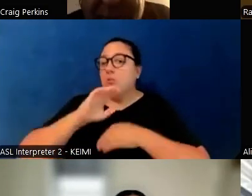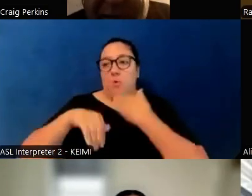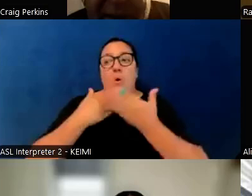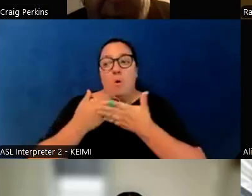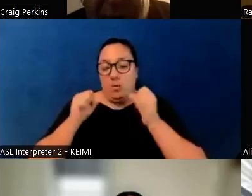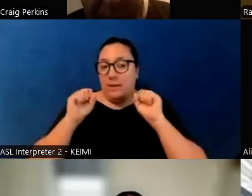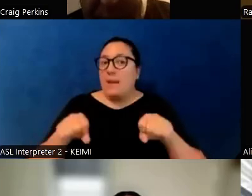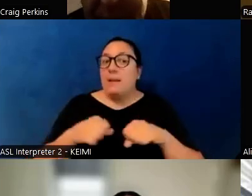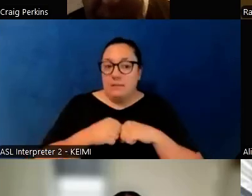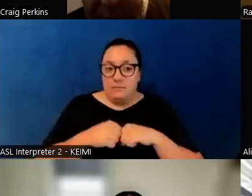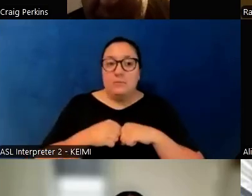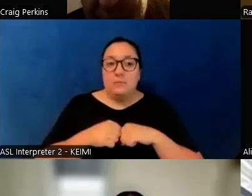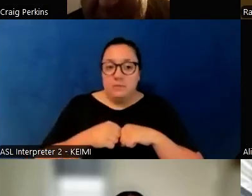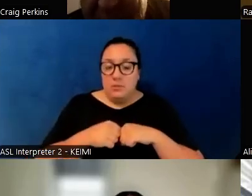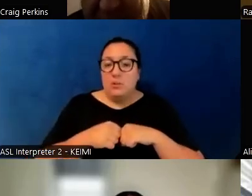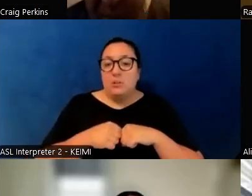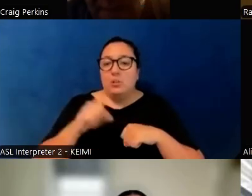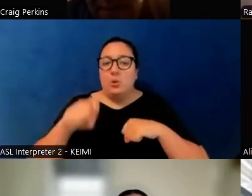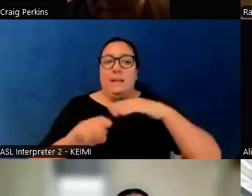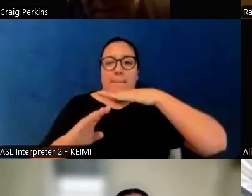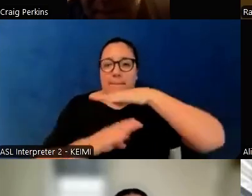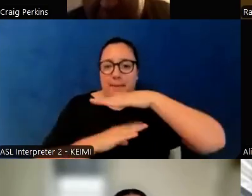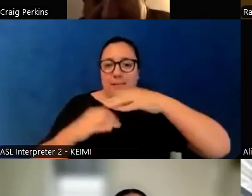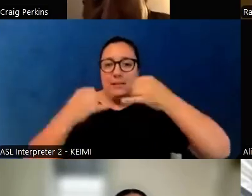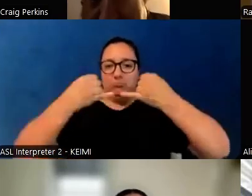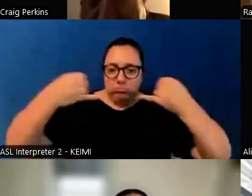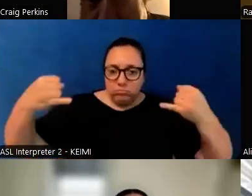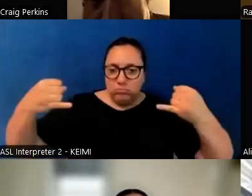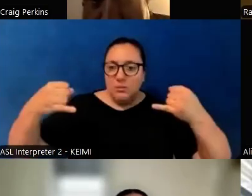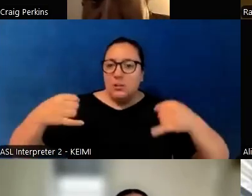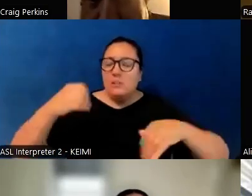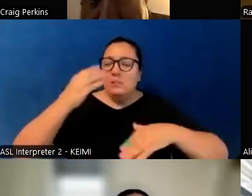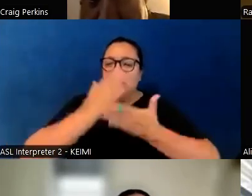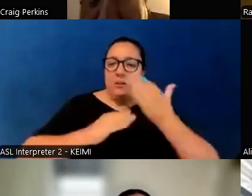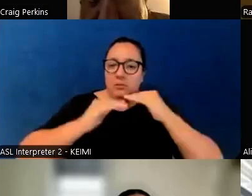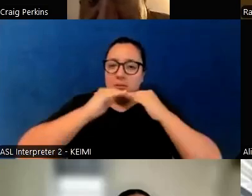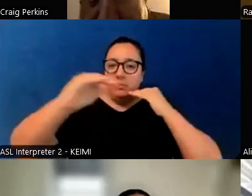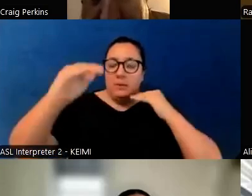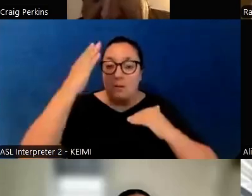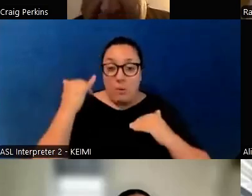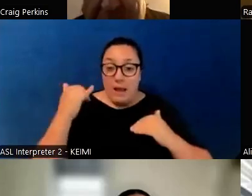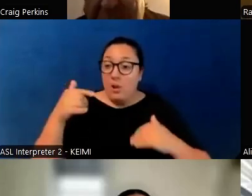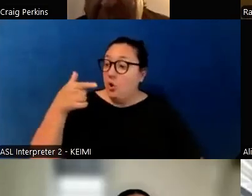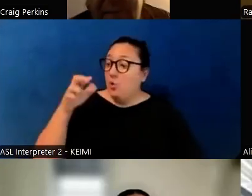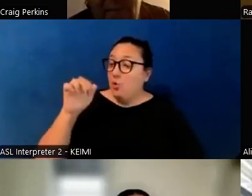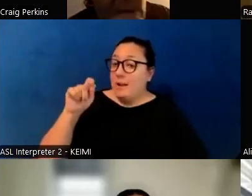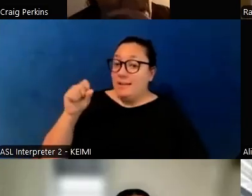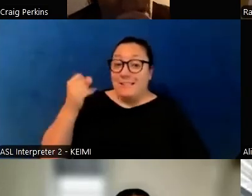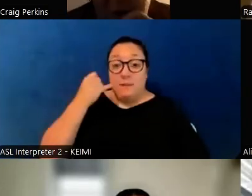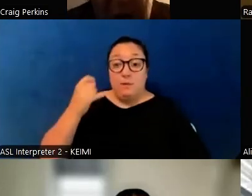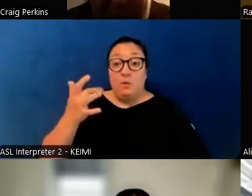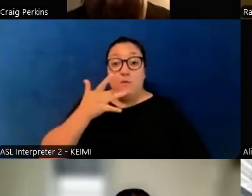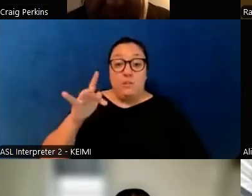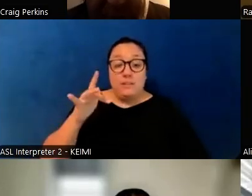we have to find, I think, a baseline and some stability, because even with grants, when you're very fortunate,